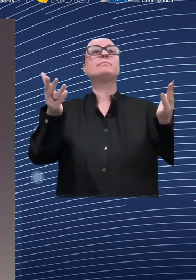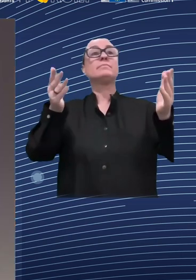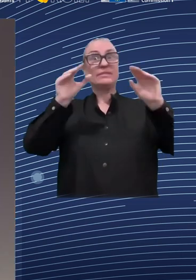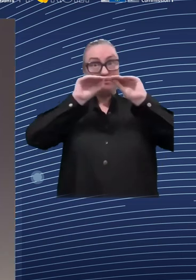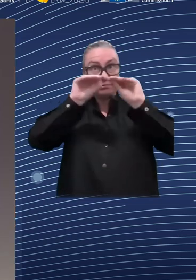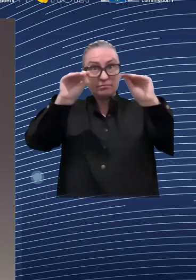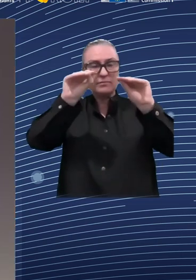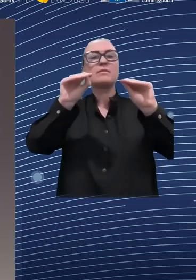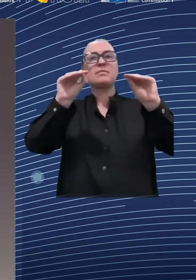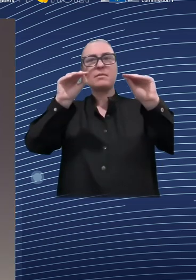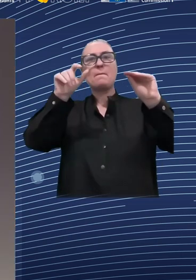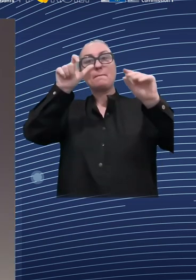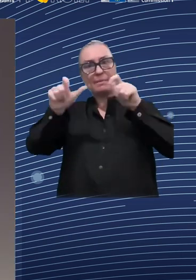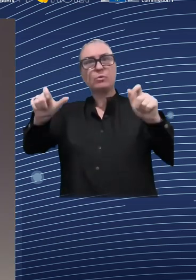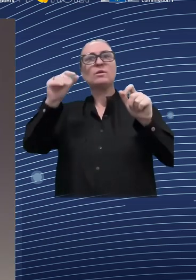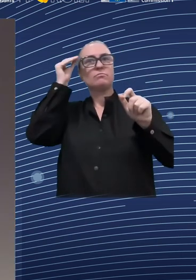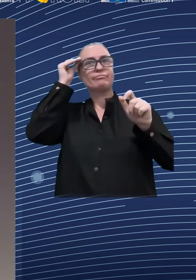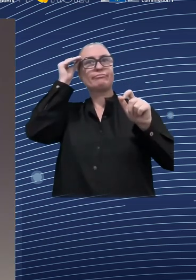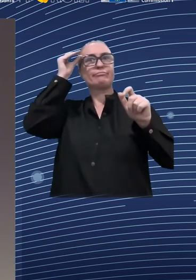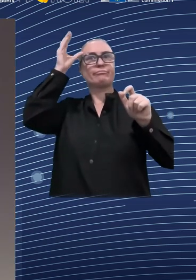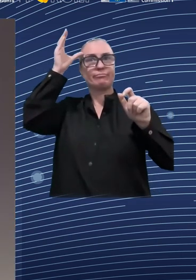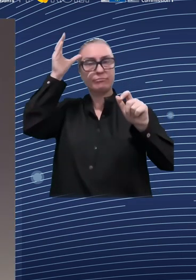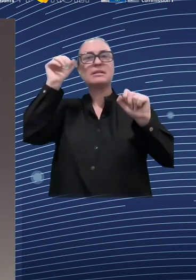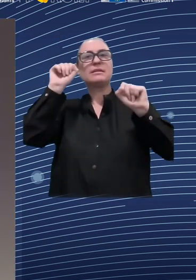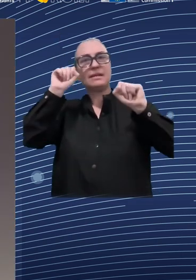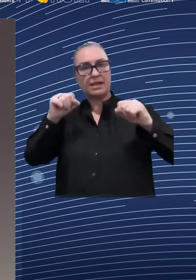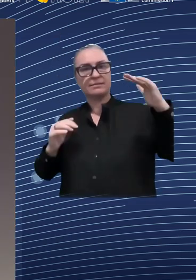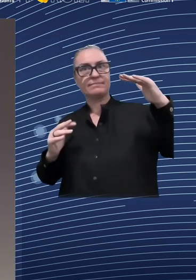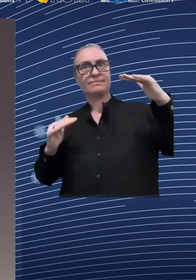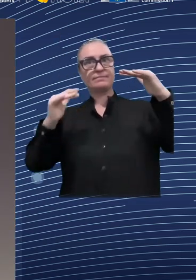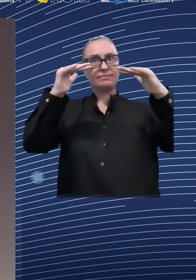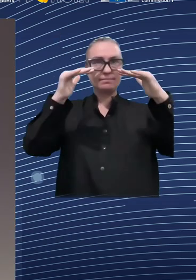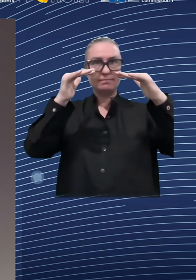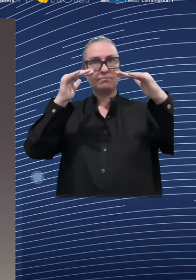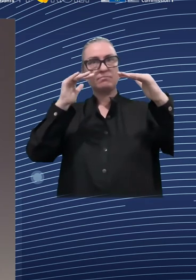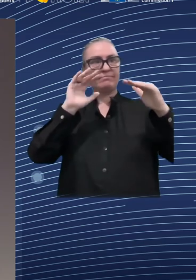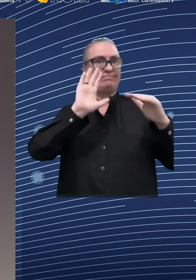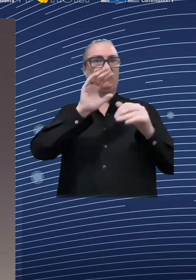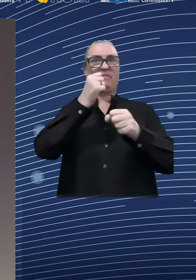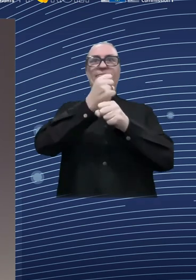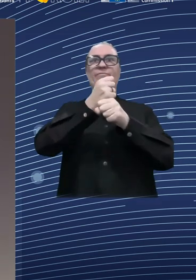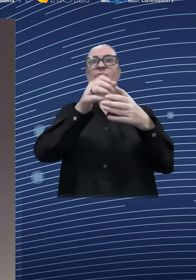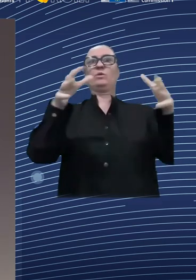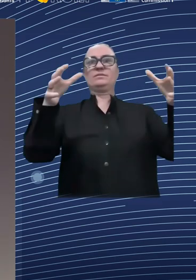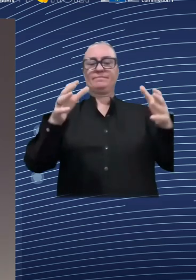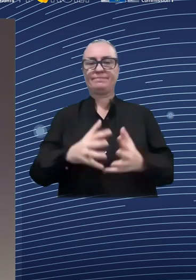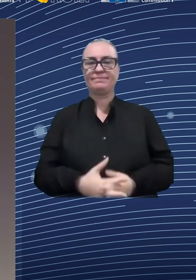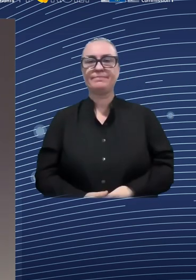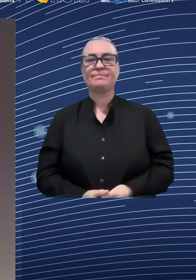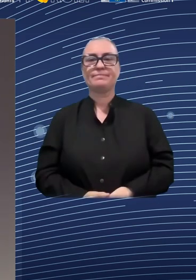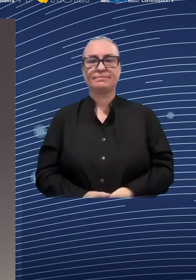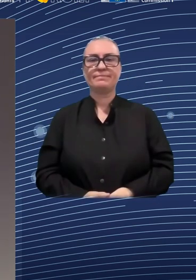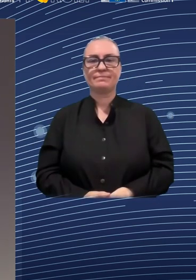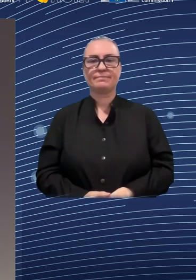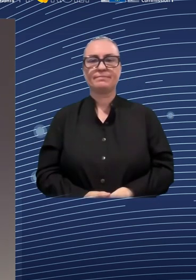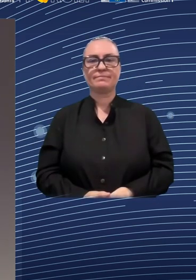Thank you. Iga, I'm going to bounce to you next. You're Executive Director of the Latvian IT Cluster. Now, I know all